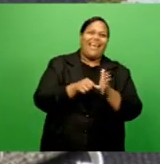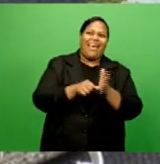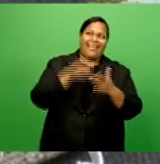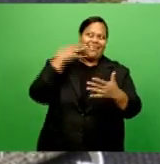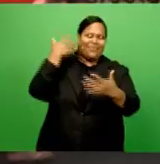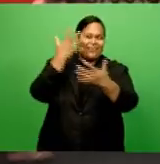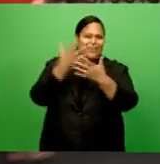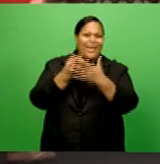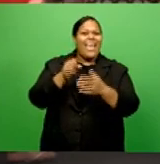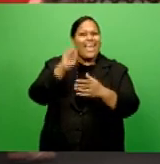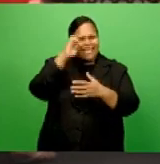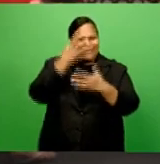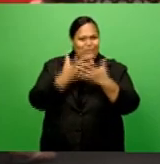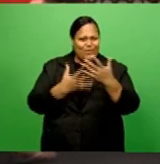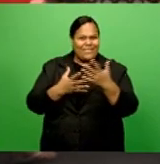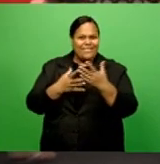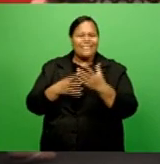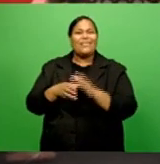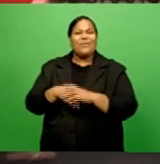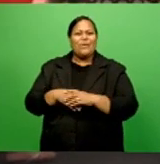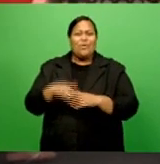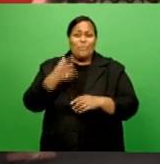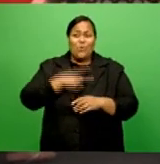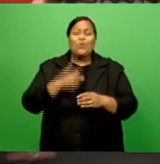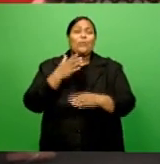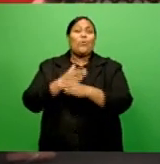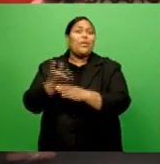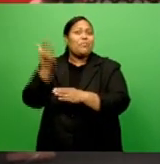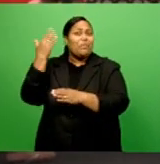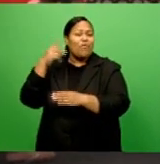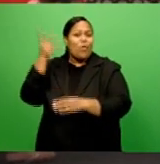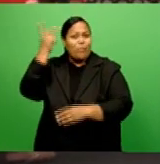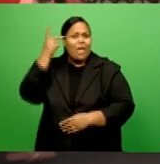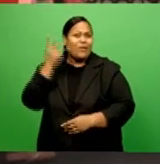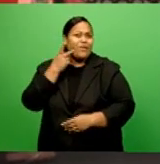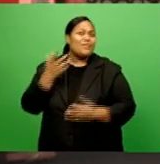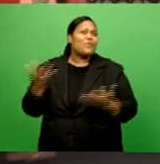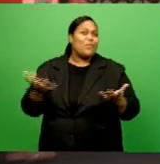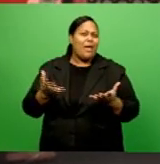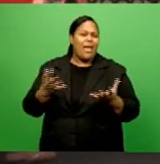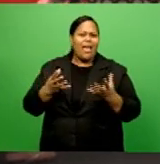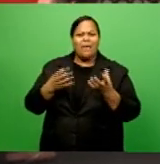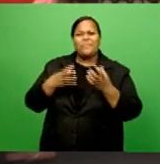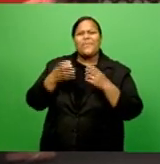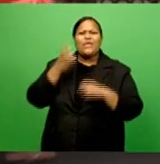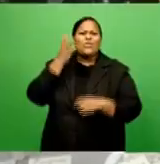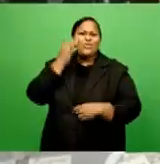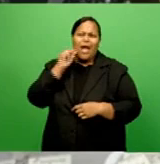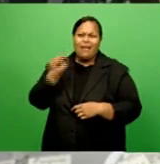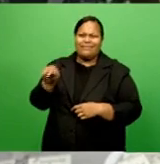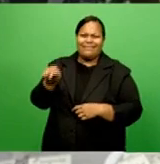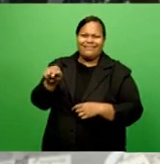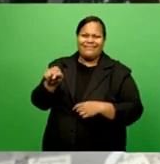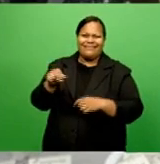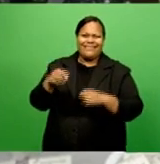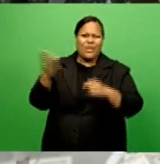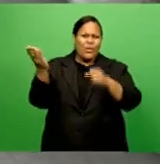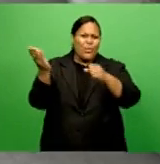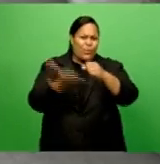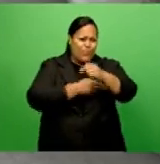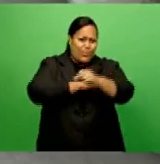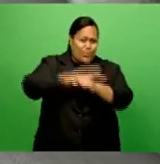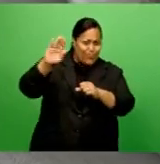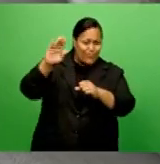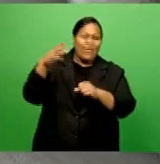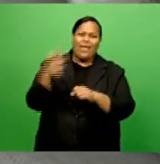farming background. I see my parents, they struggle in the farm. They are still in the farm. They